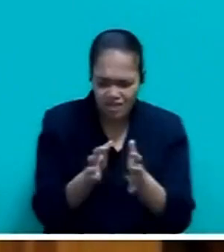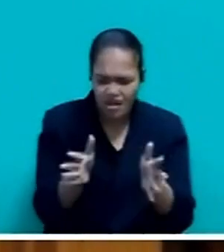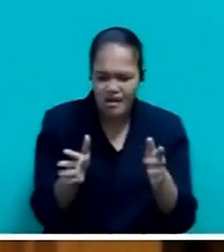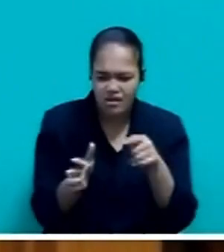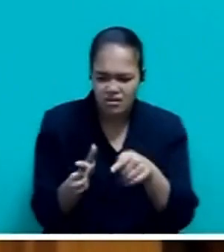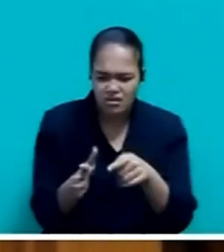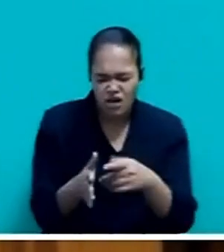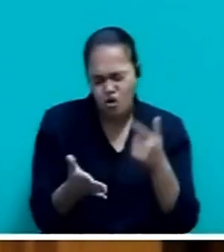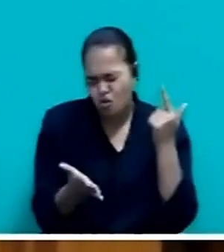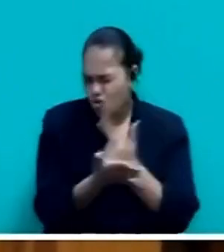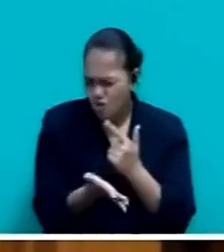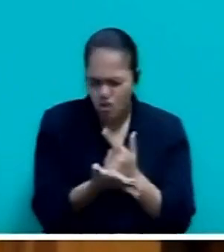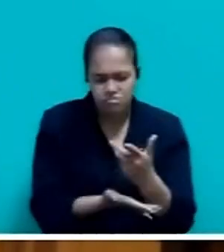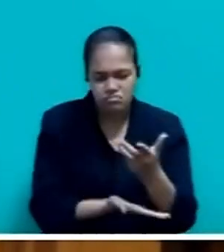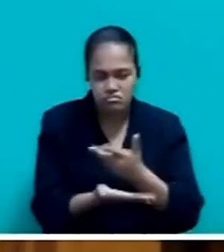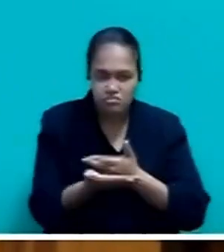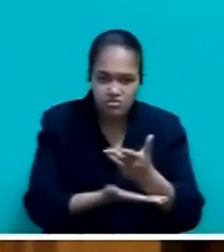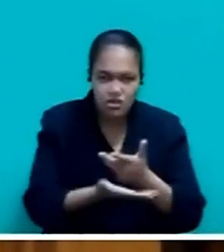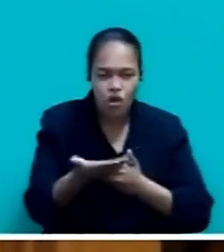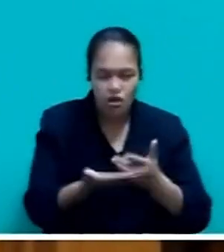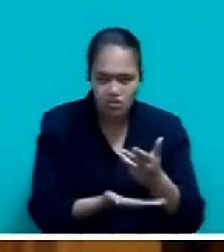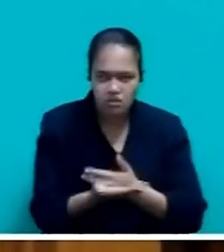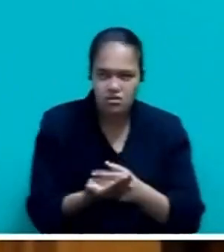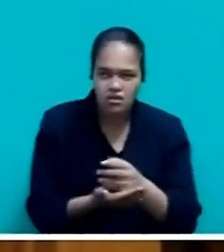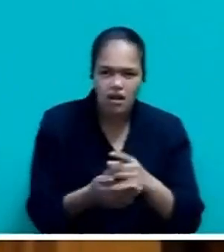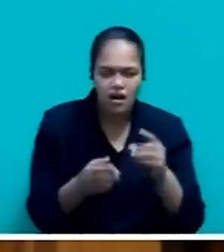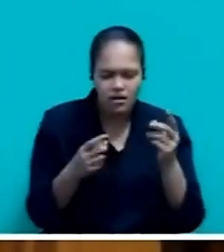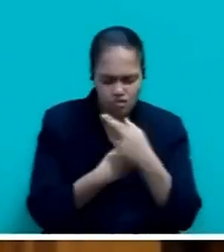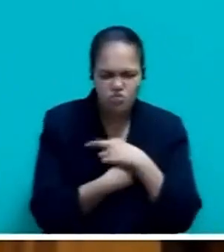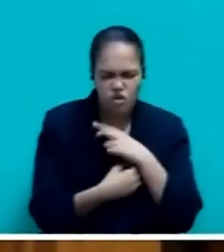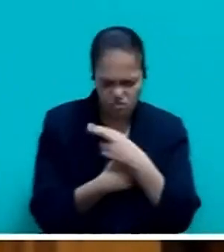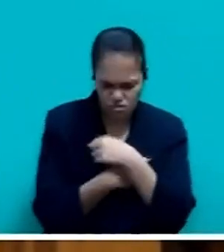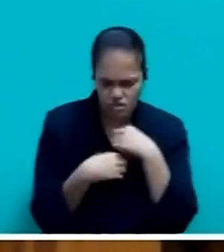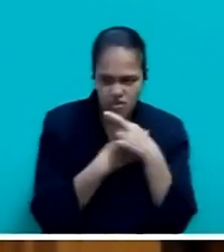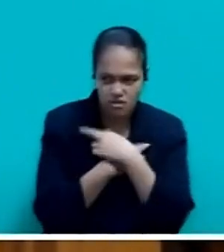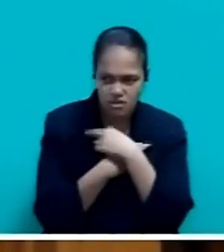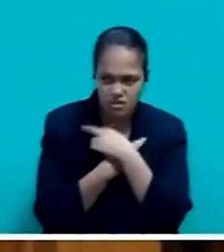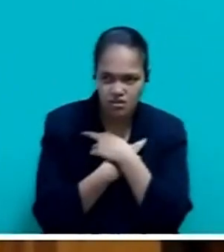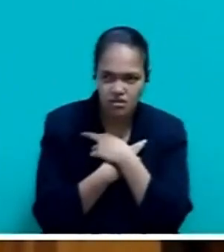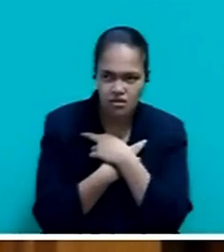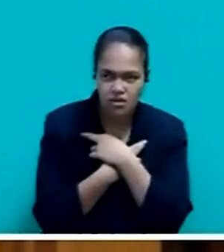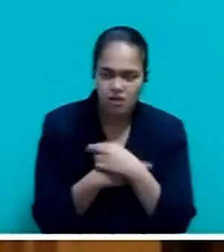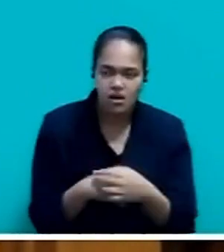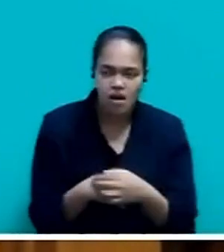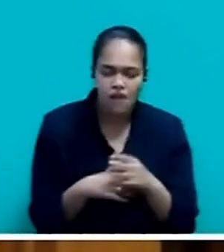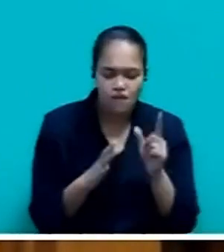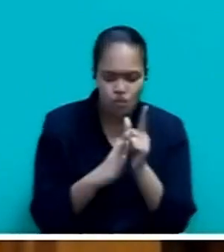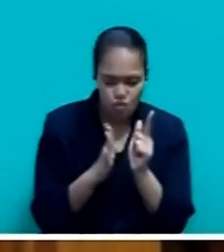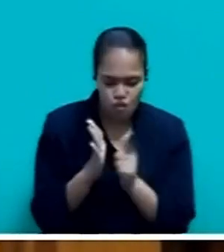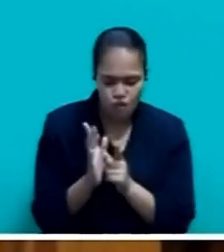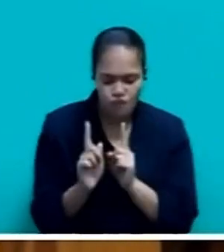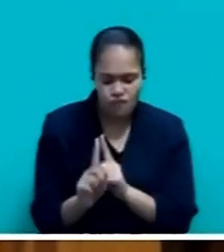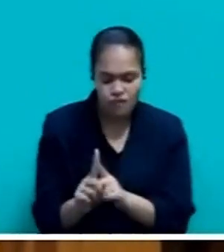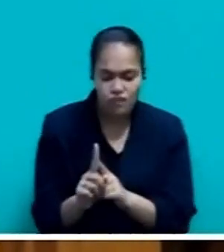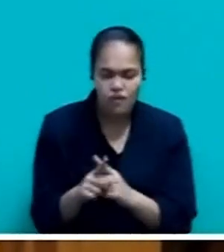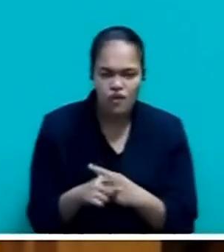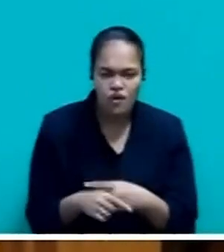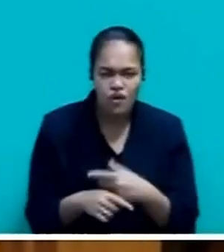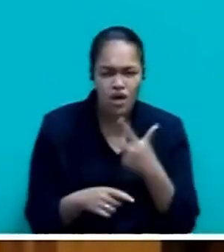of consultation went on with respect to the electoral laws, and I think it was almost 8 months, if I remember correctly. Honorable Bulitabu actually